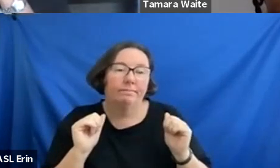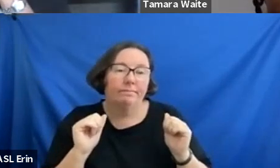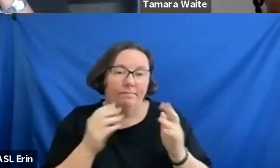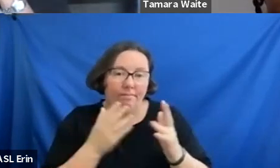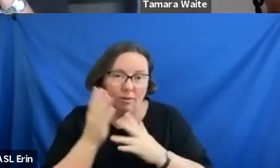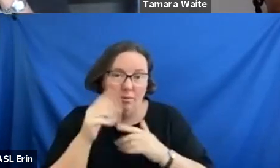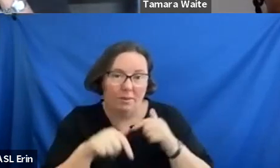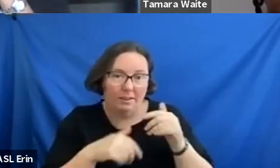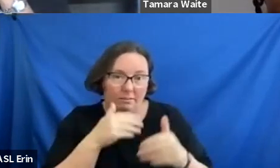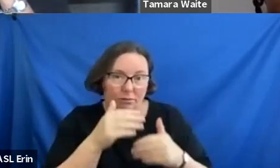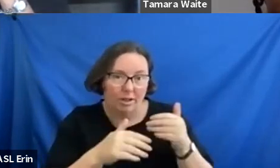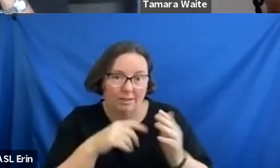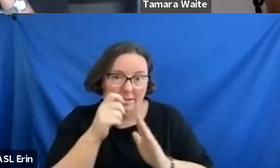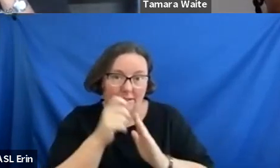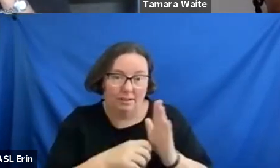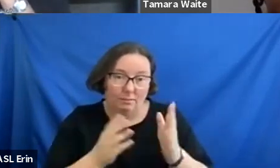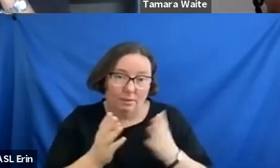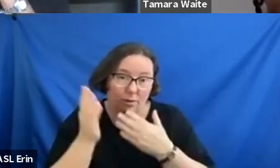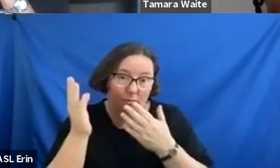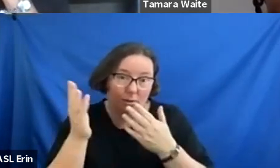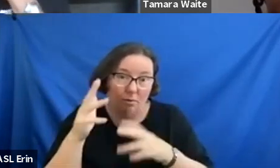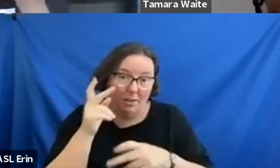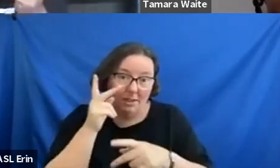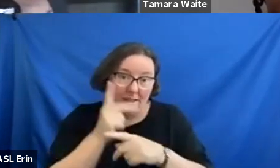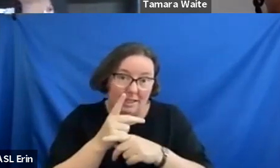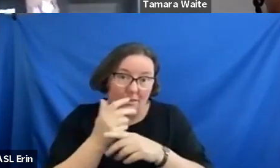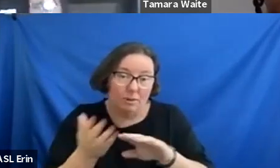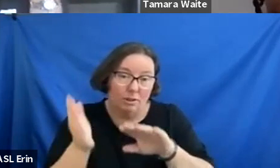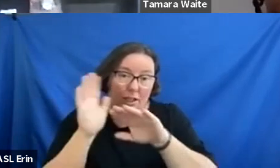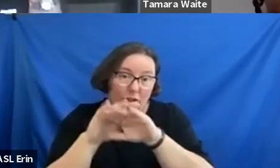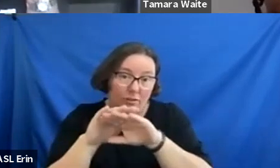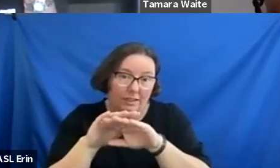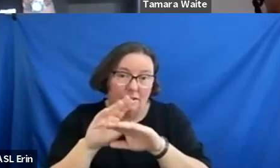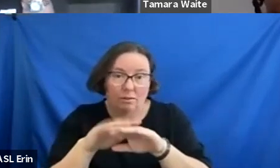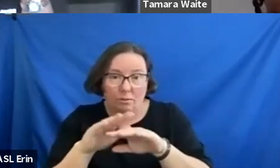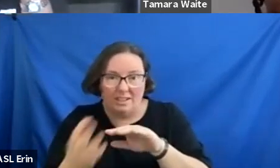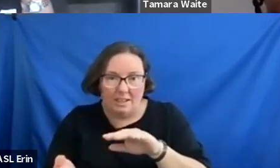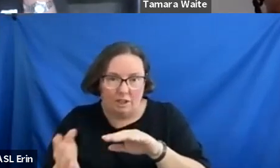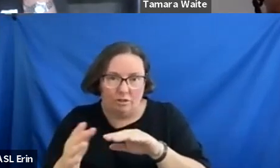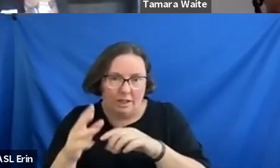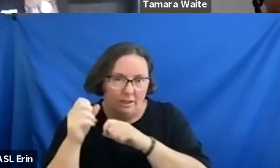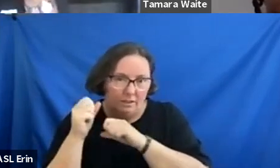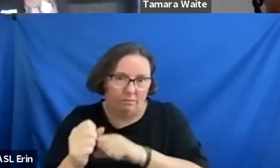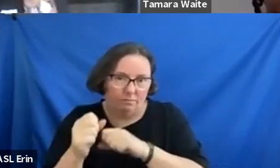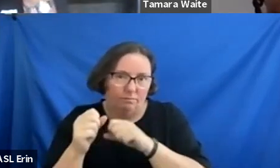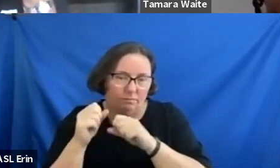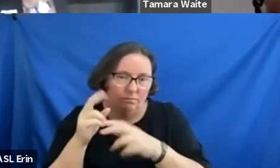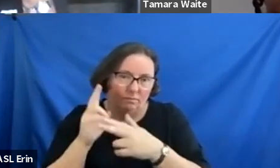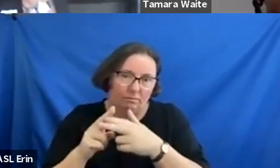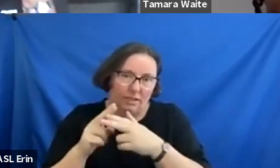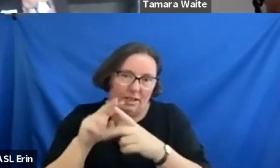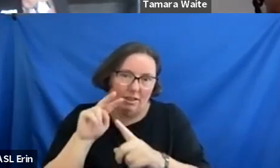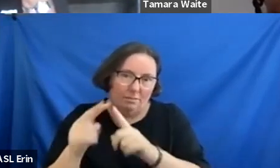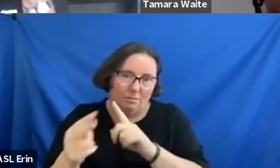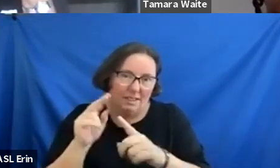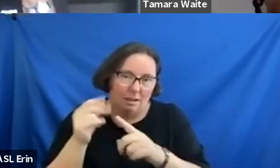these processes will either maintain or increase or denigrate the